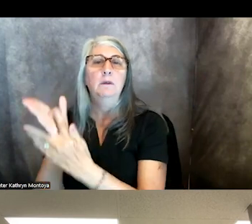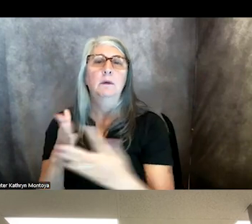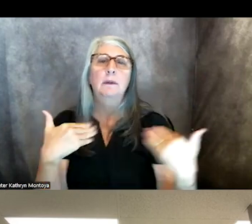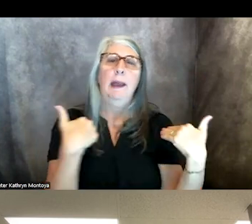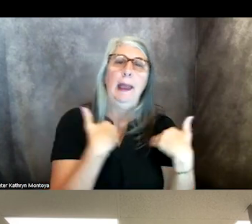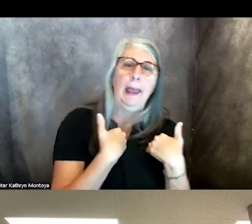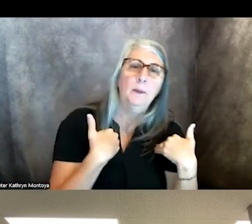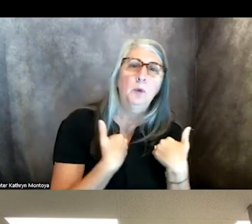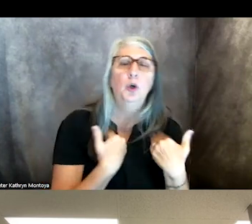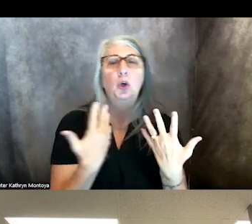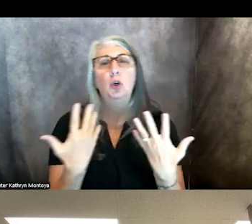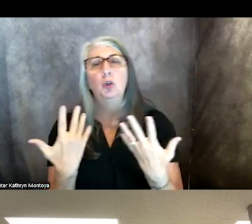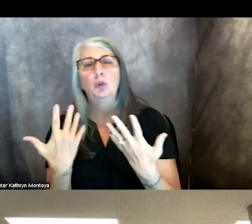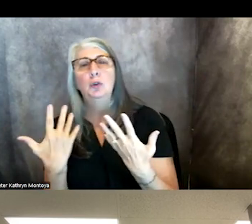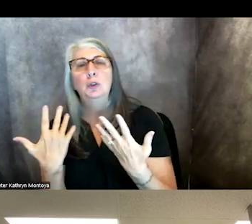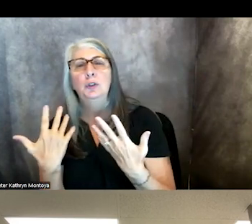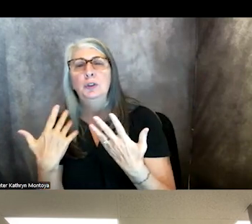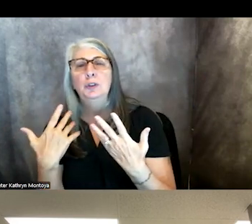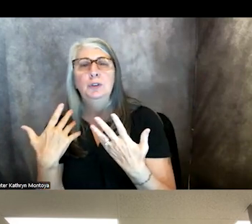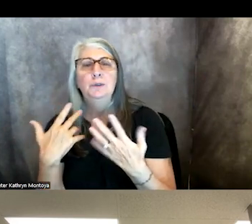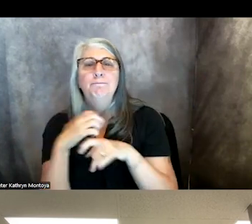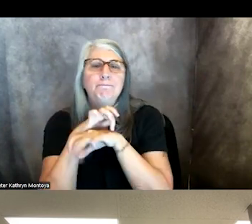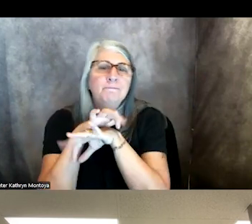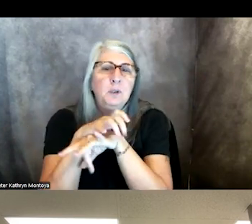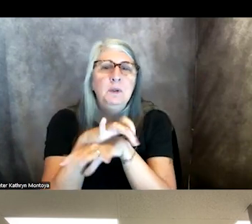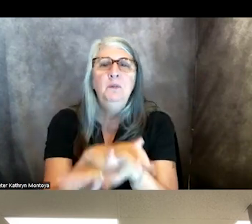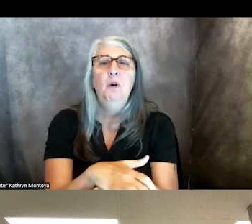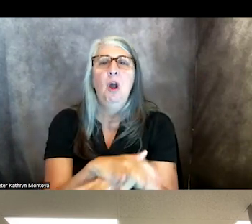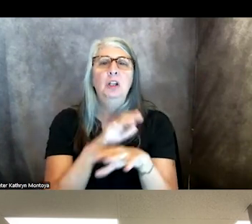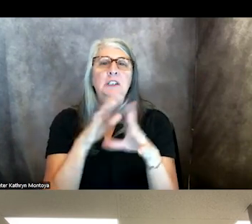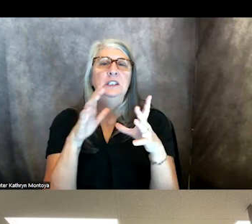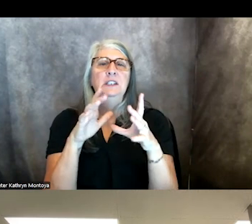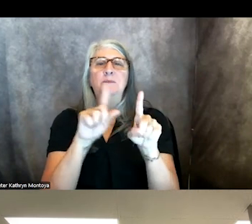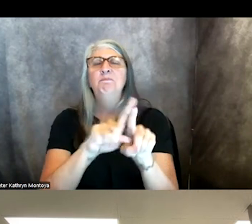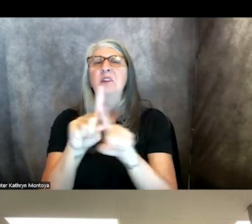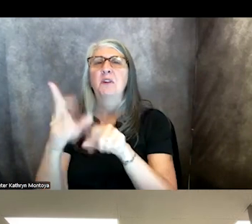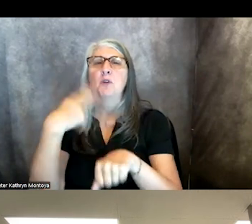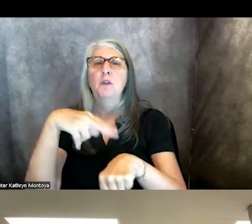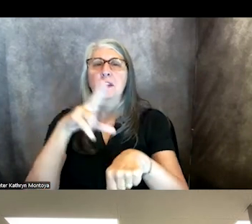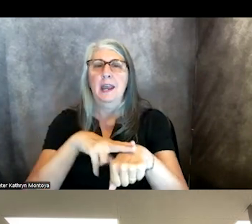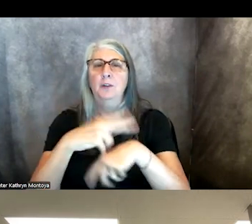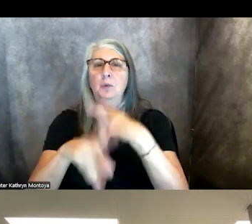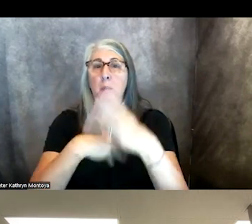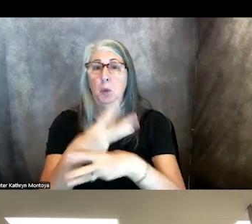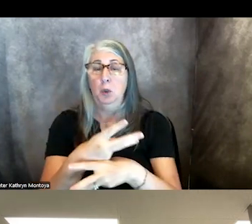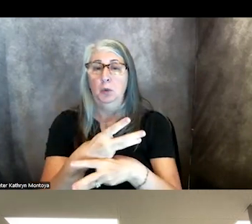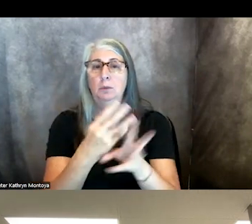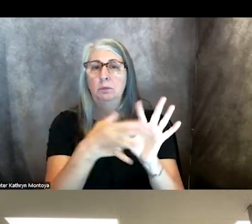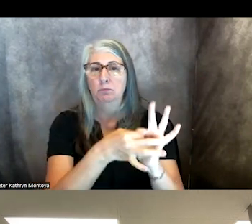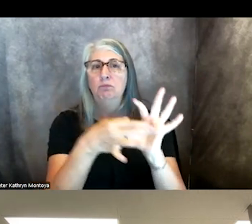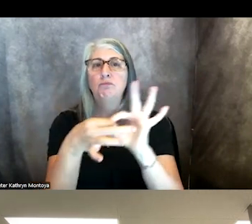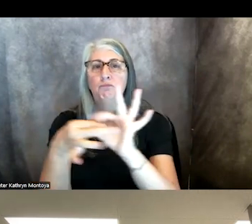animals and creepy crawlies and aspects that make up our natural world as well. And so in our culture and in